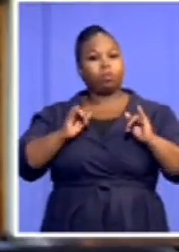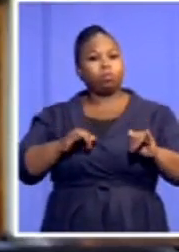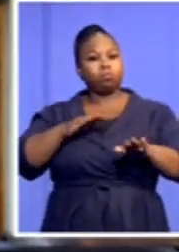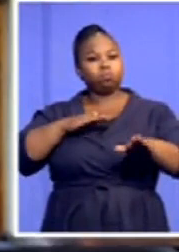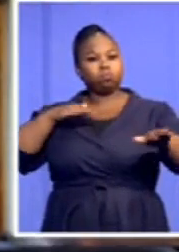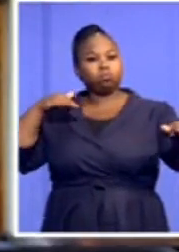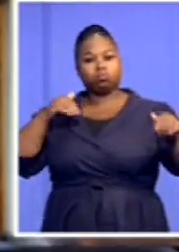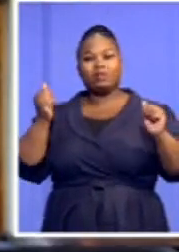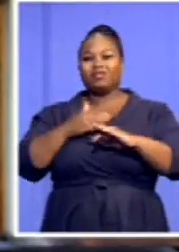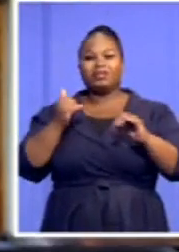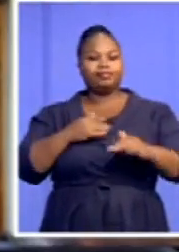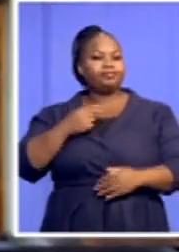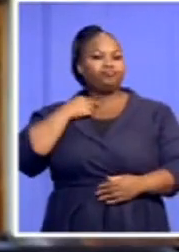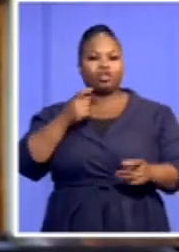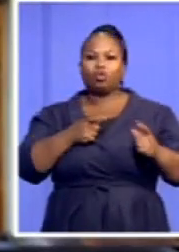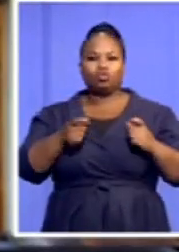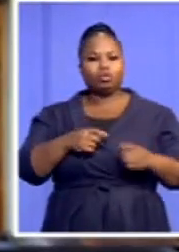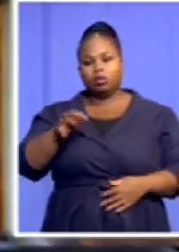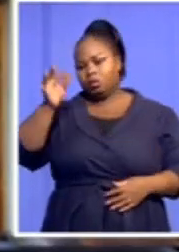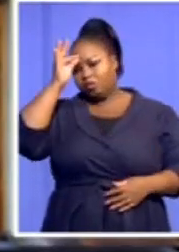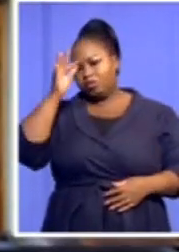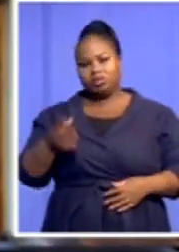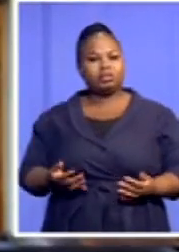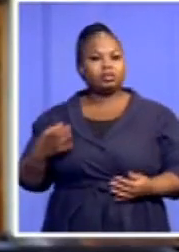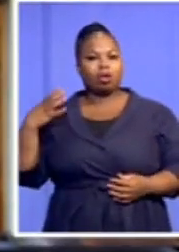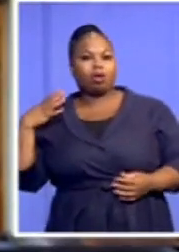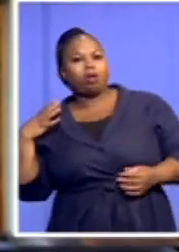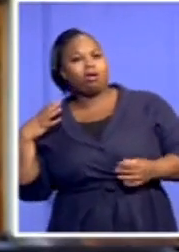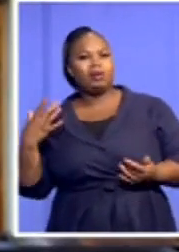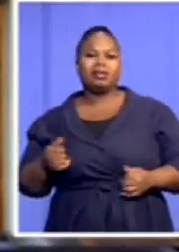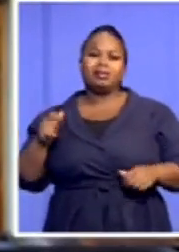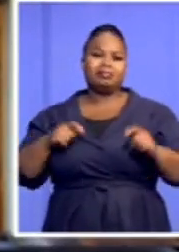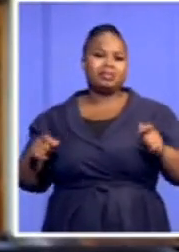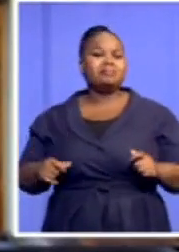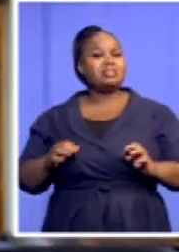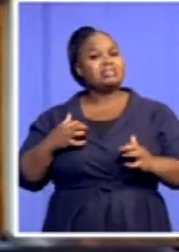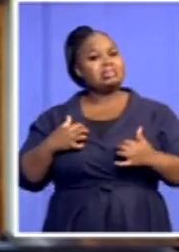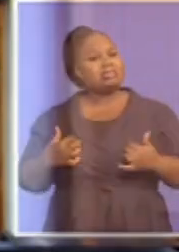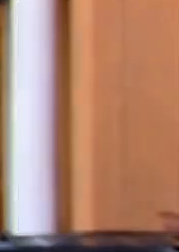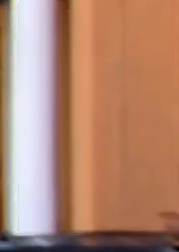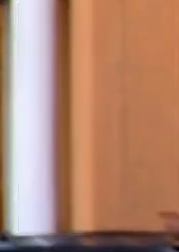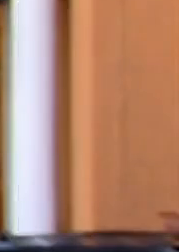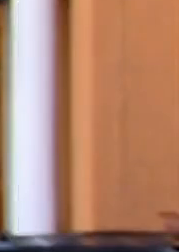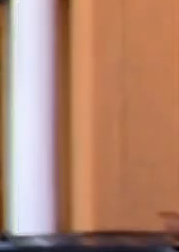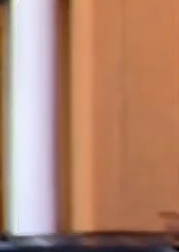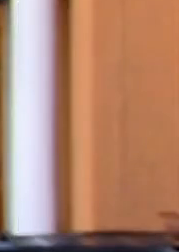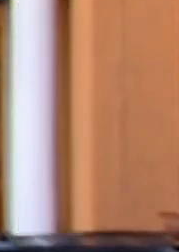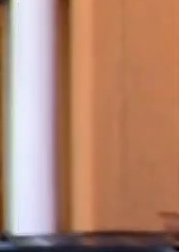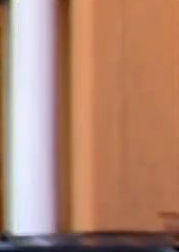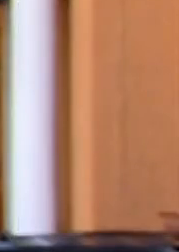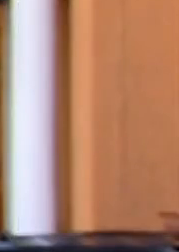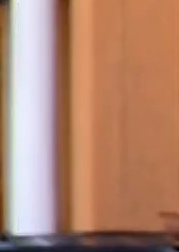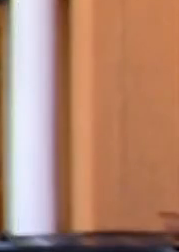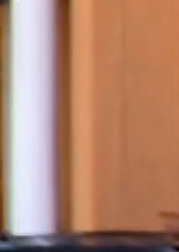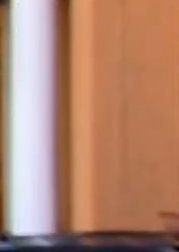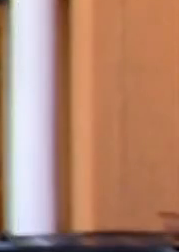are stretched thin and people are getting desperate. Desiree. And I asked you this question earlier, and I'm